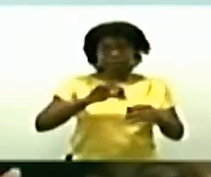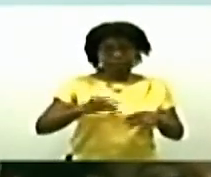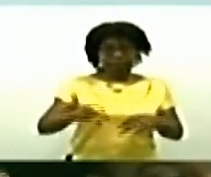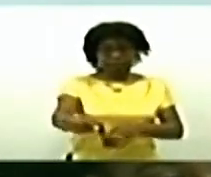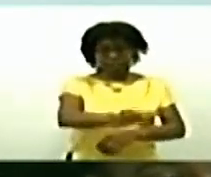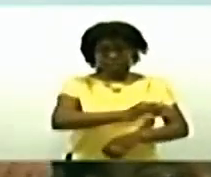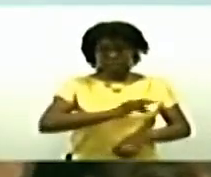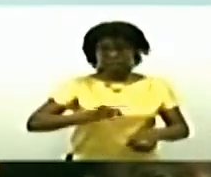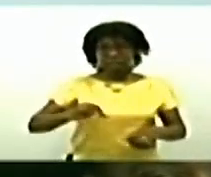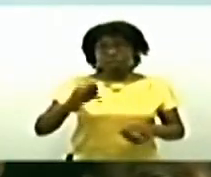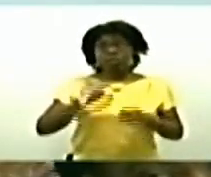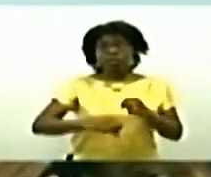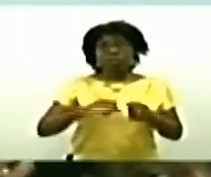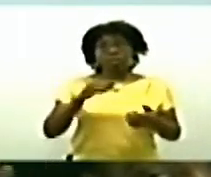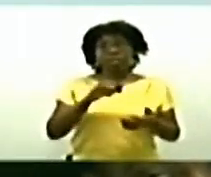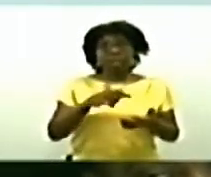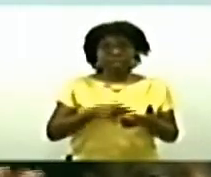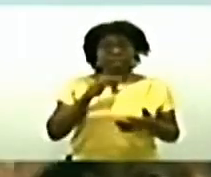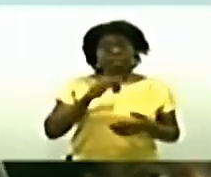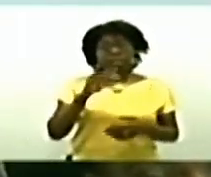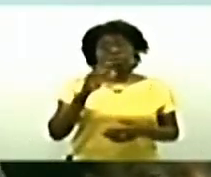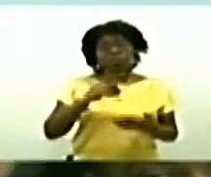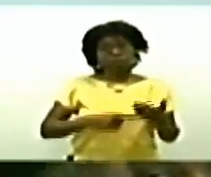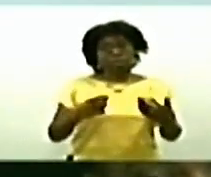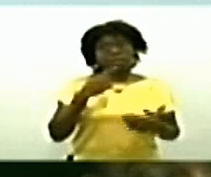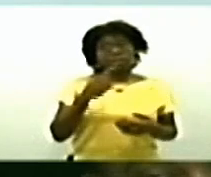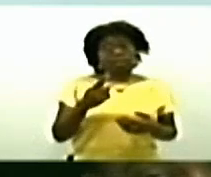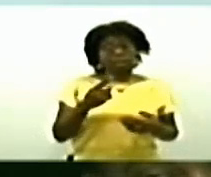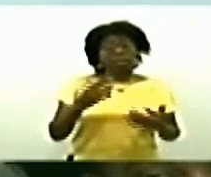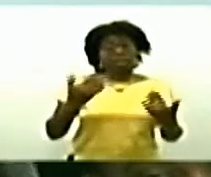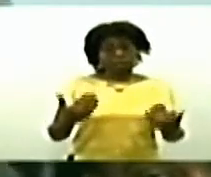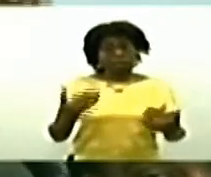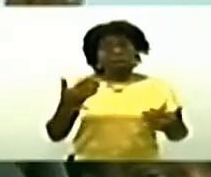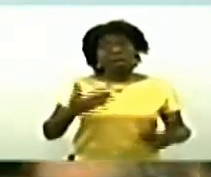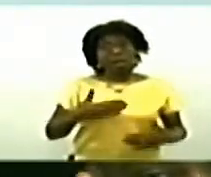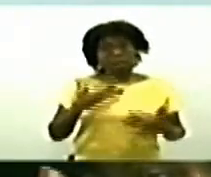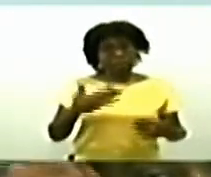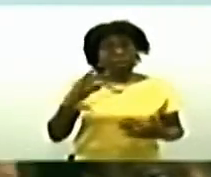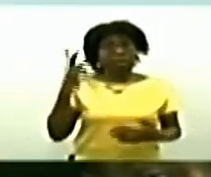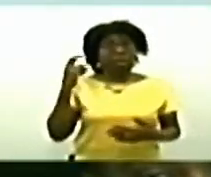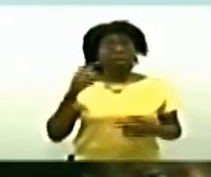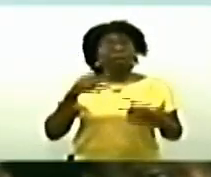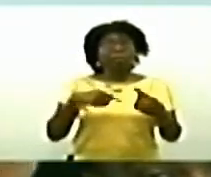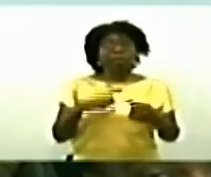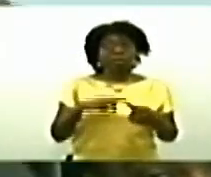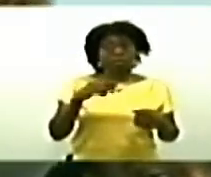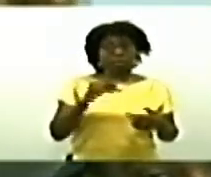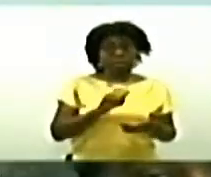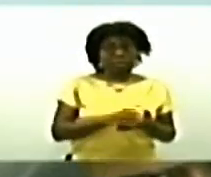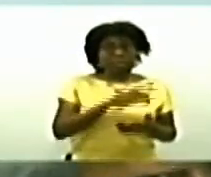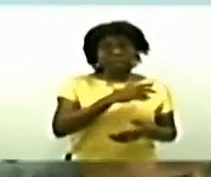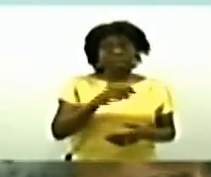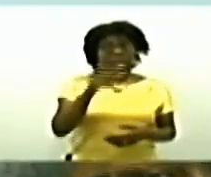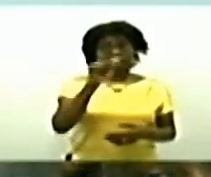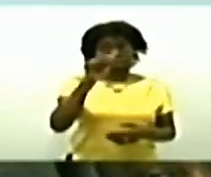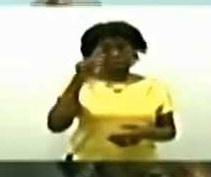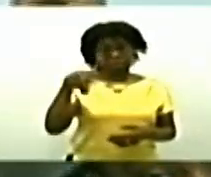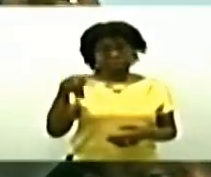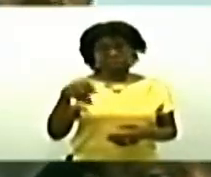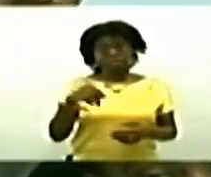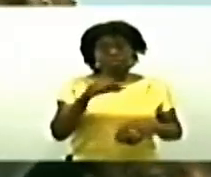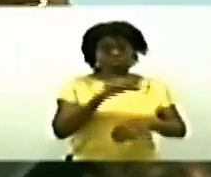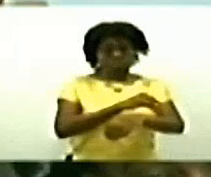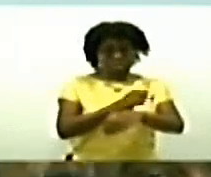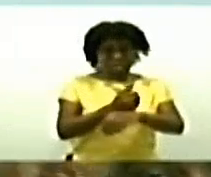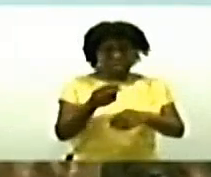my contribution as we go towards wardens. I'm so happy. I'm hearing about app, but Grandlands Valley,